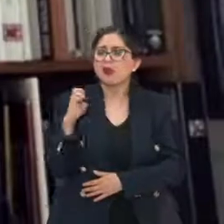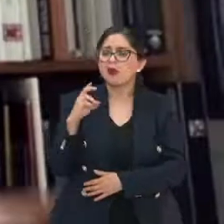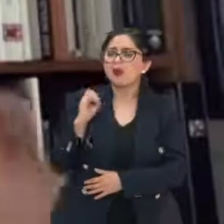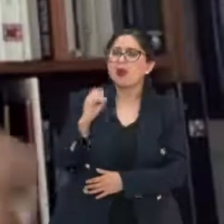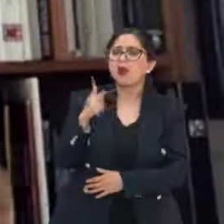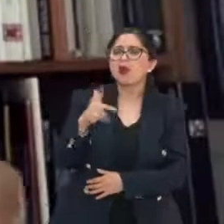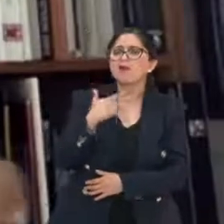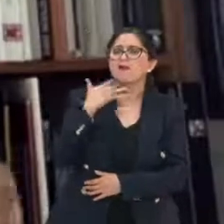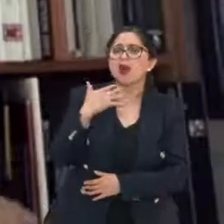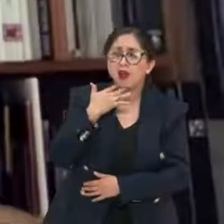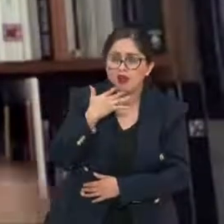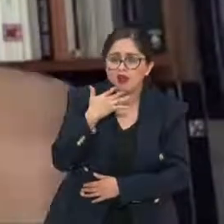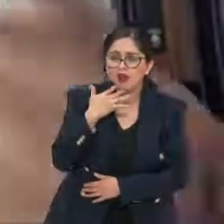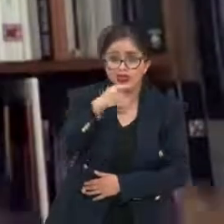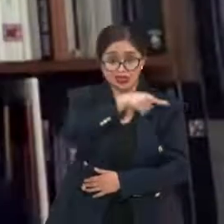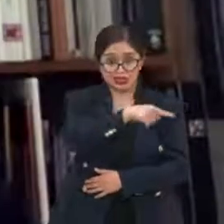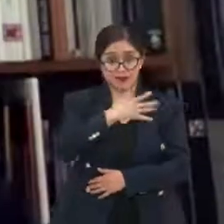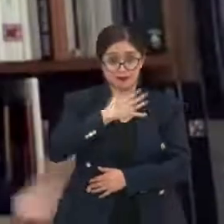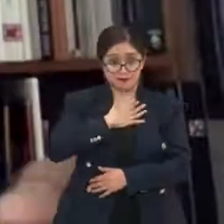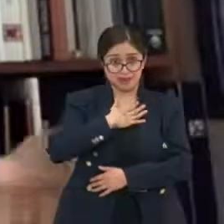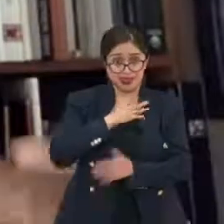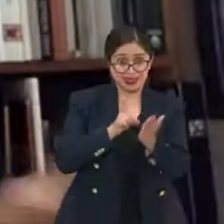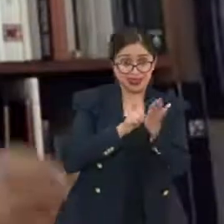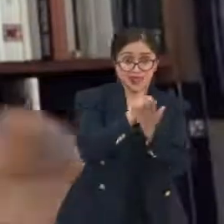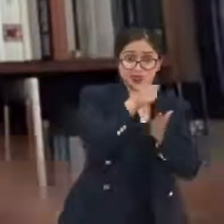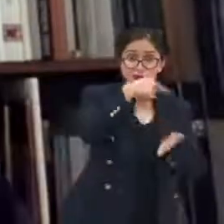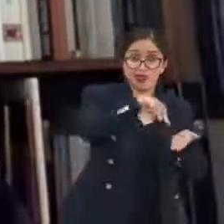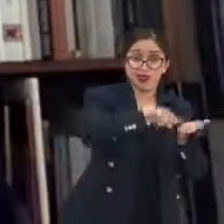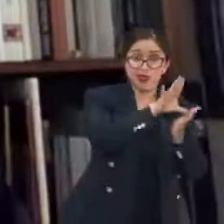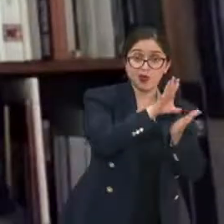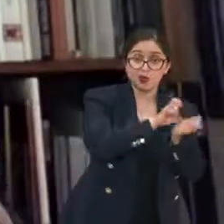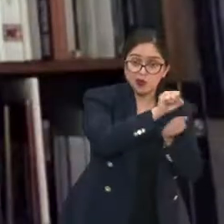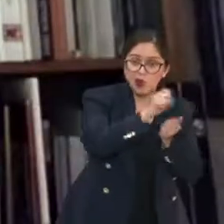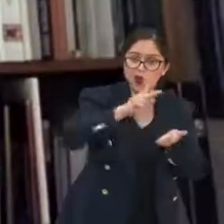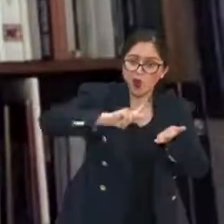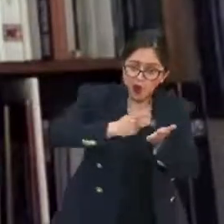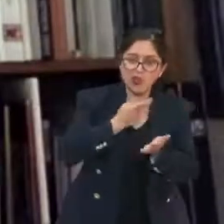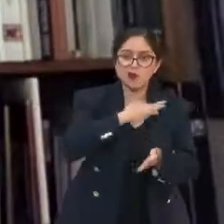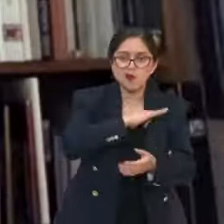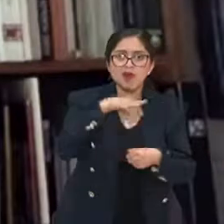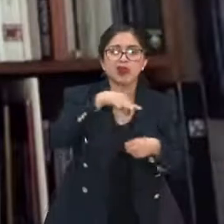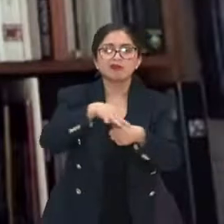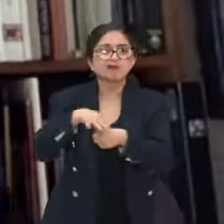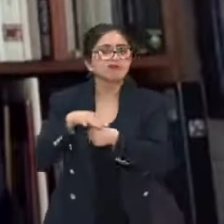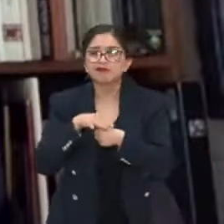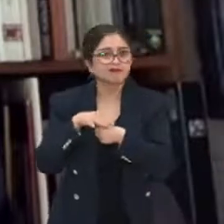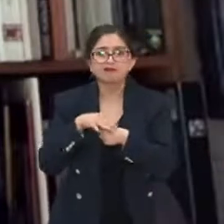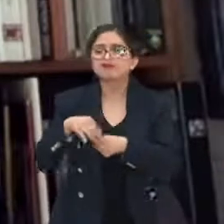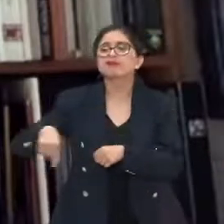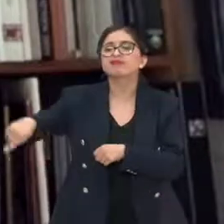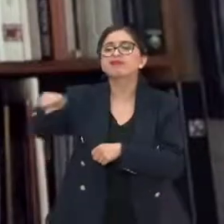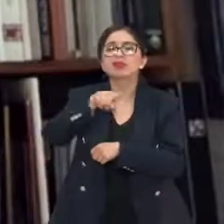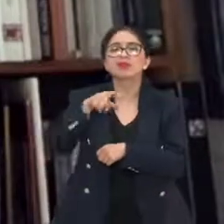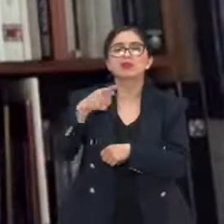that we were not able to do this. We renounced to this constitutional